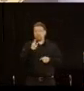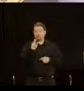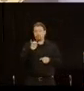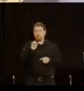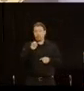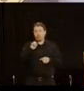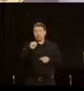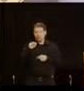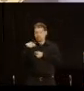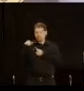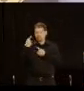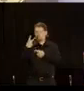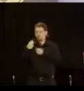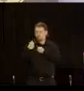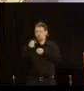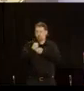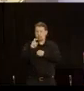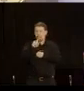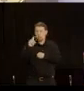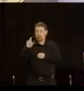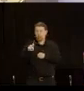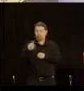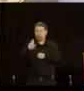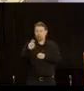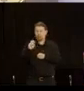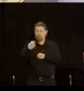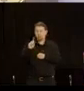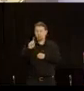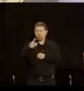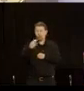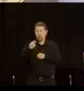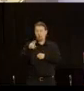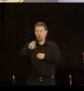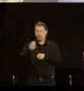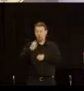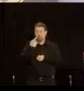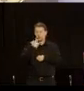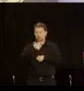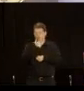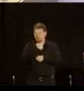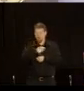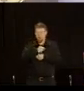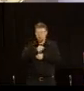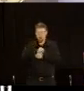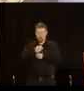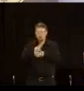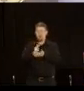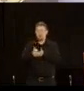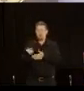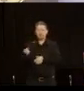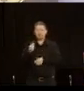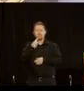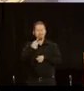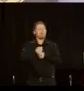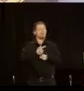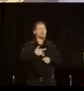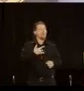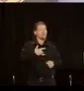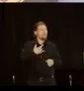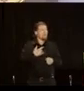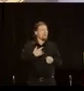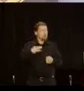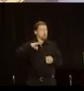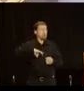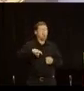for the past 2 years at Texas Roadhouse, working his way around the kitchen. He says, it makes me feel really useful and